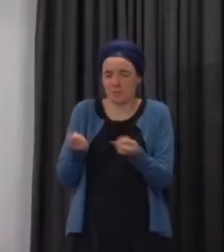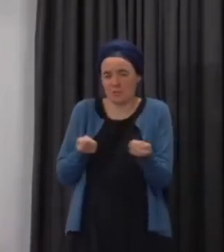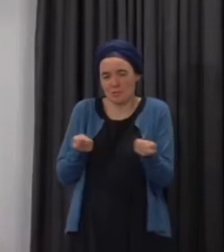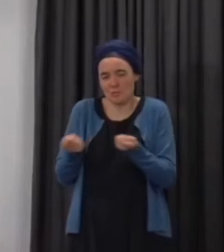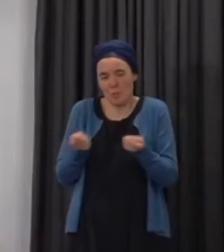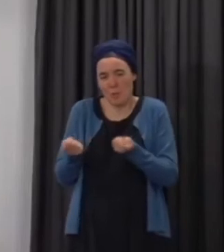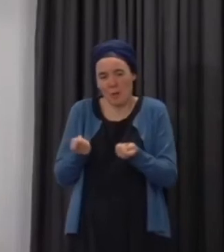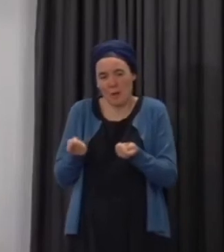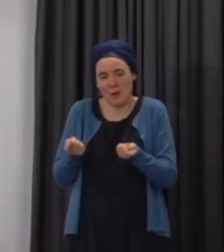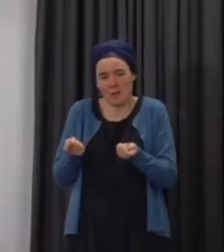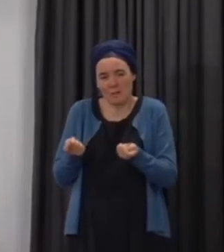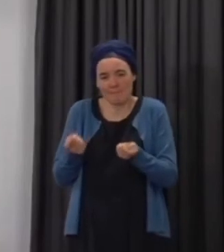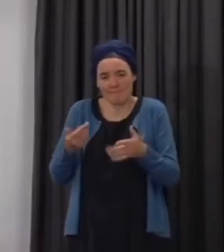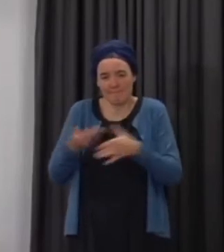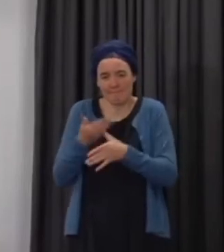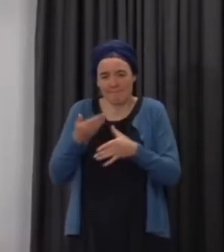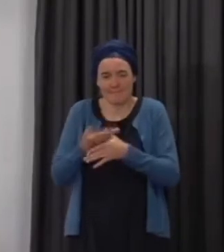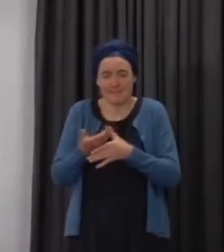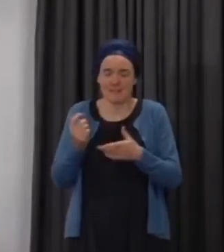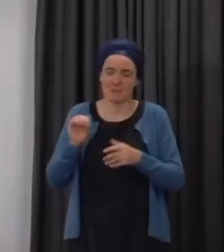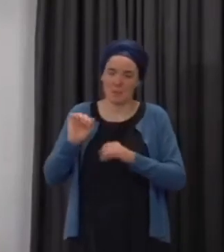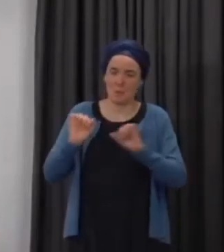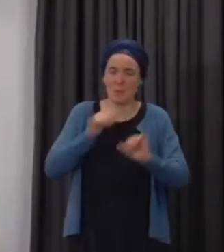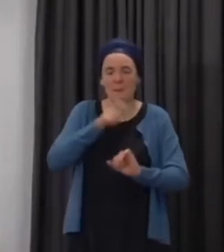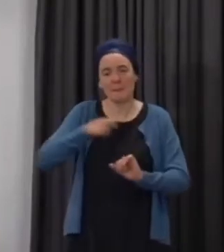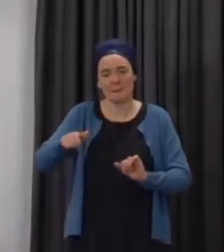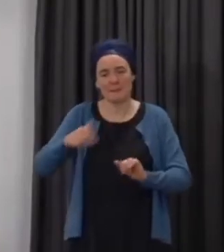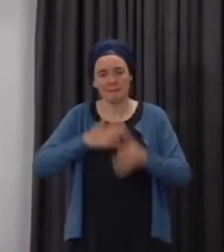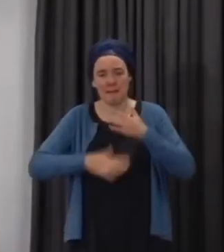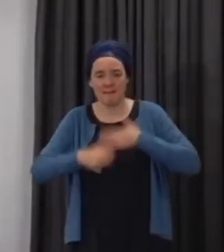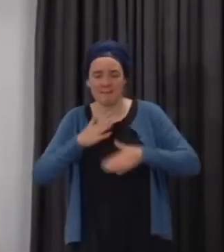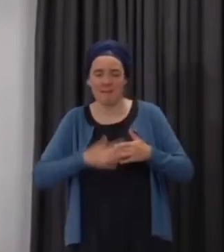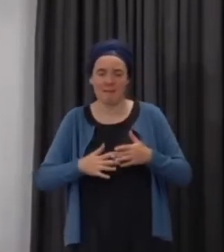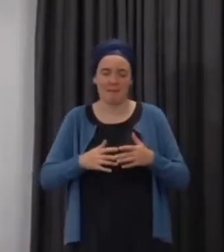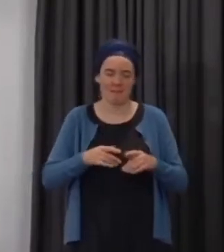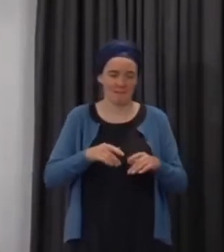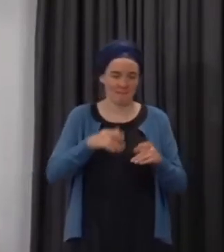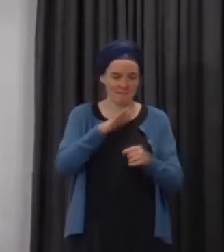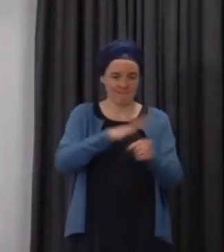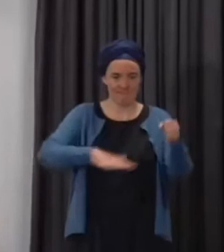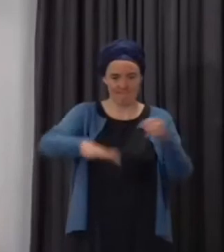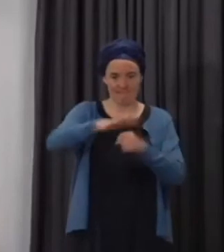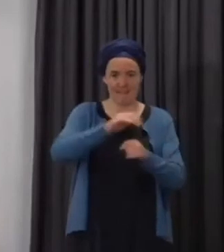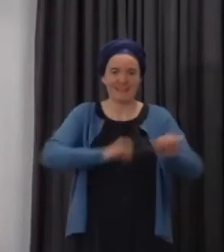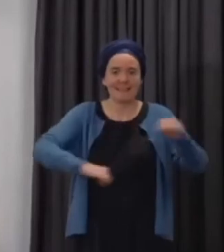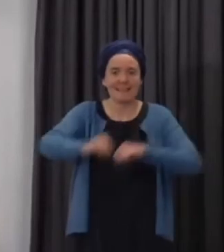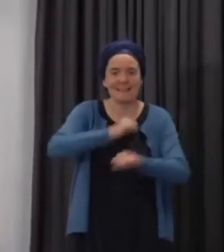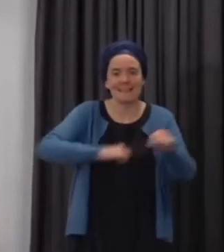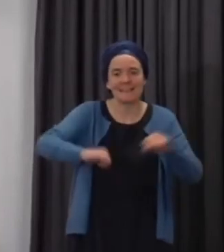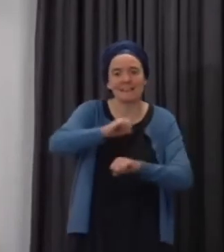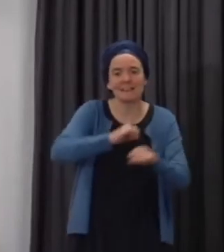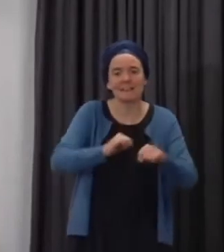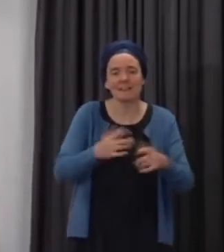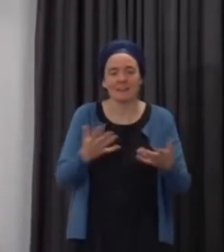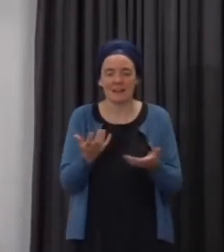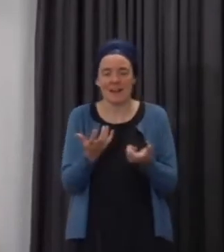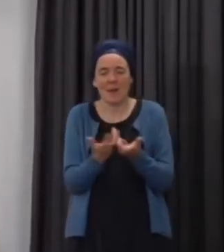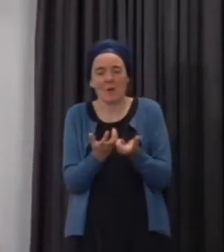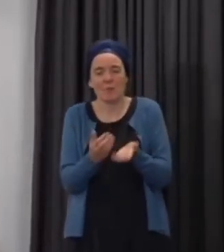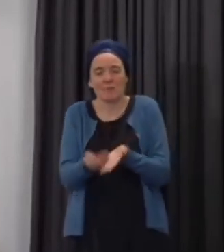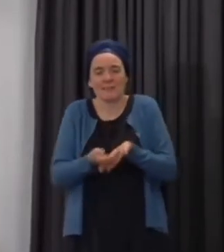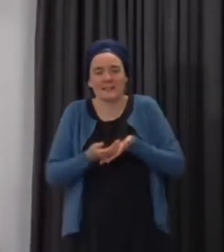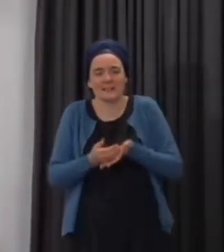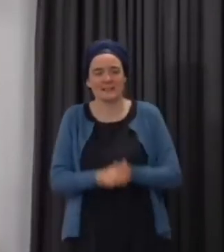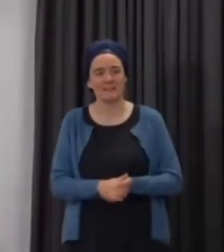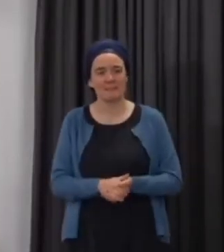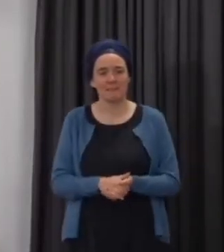testing, but actually how people behave, how the environment is cleaned and protected. But crucially then, also about making sure that the testing is provided to the